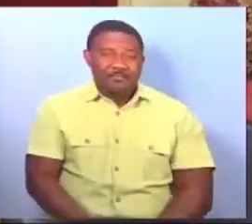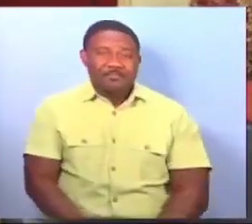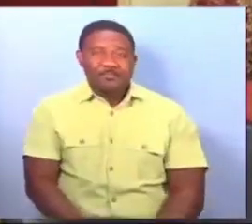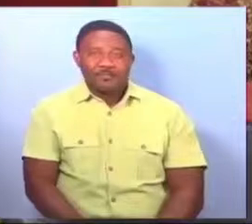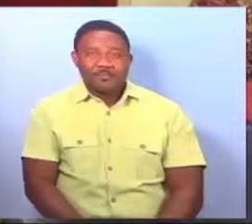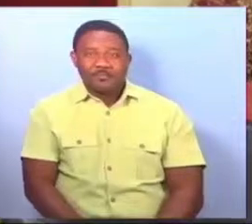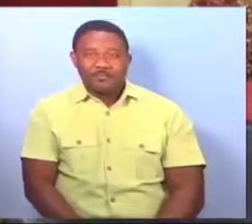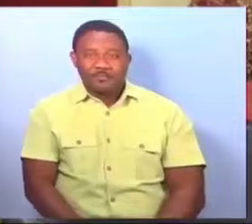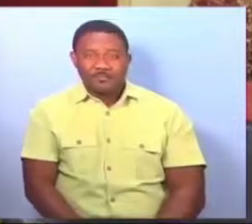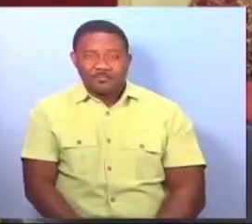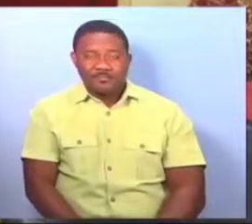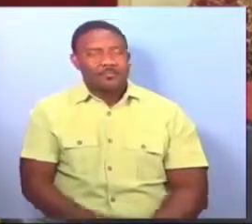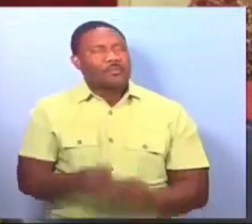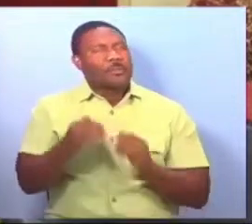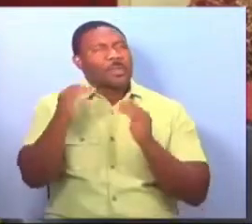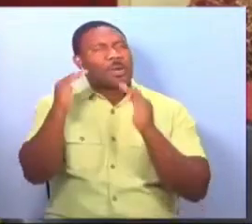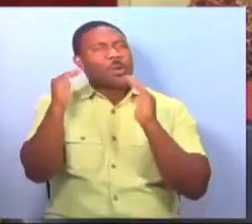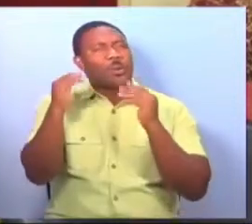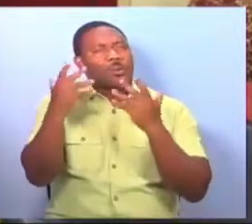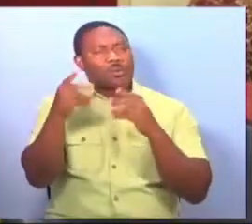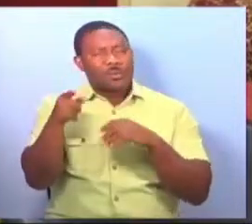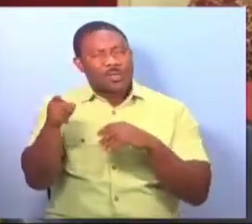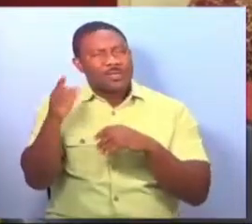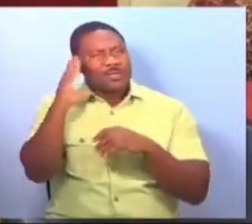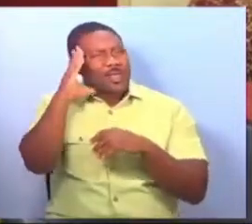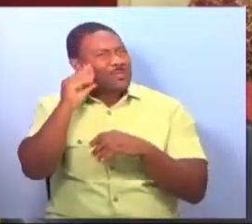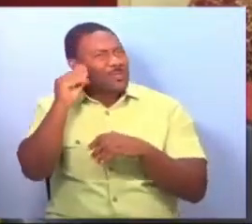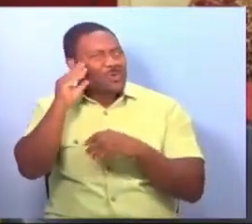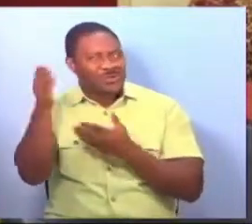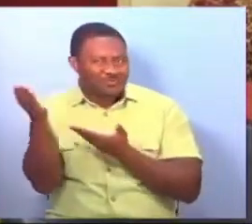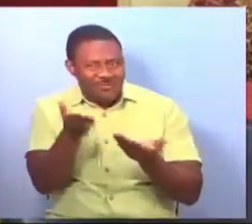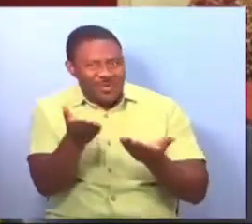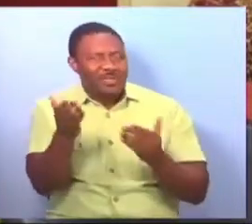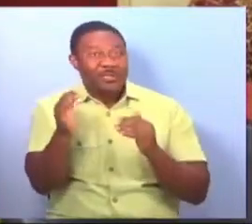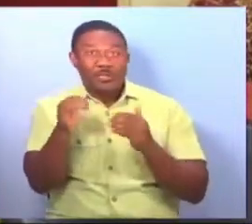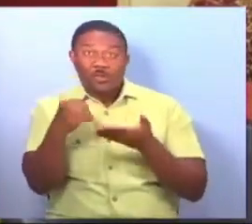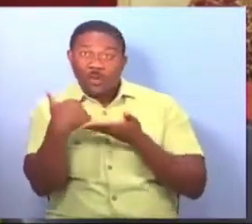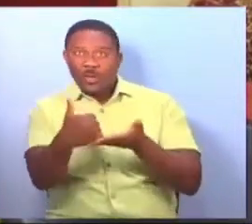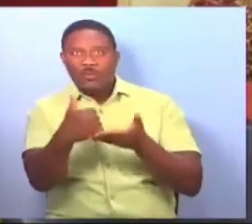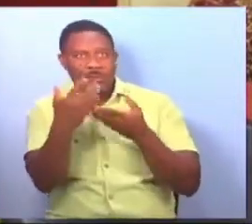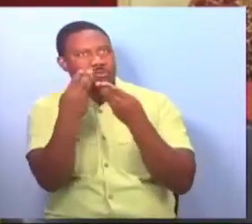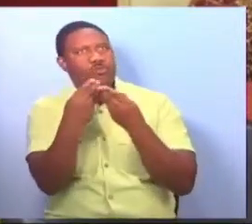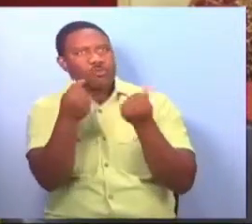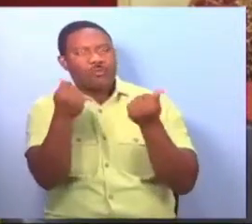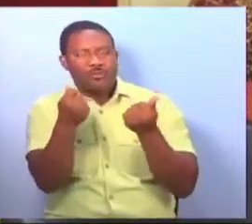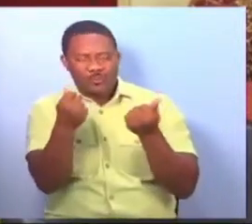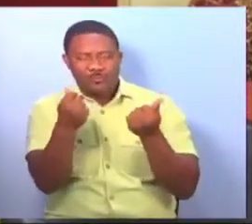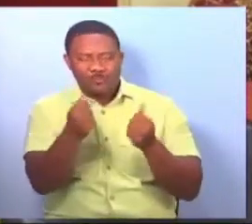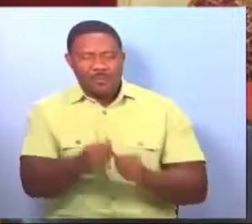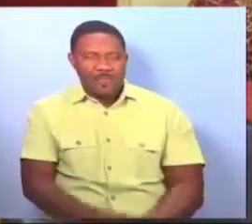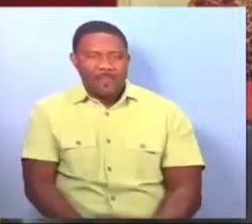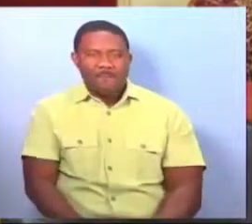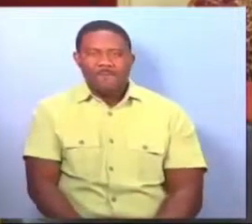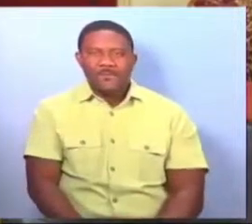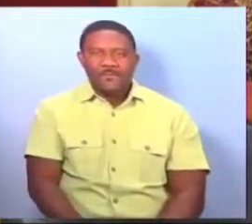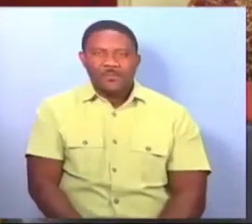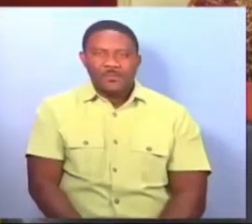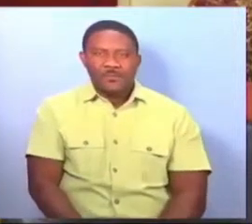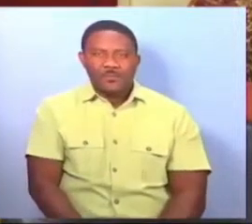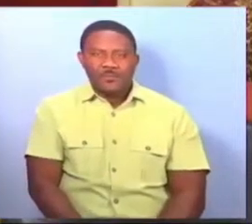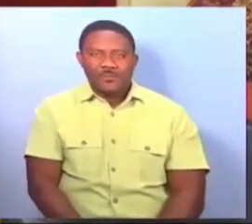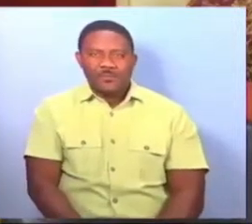change. And we hope that he will bring the experience that he has to bear in